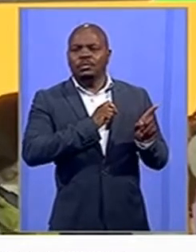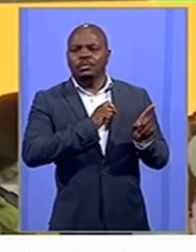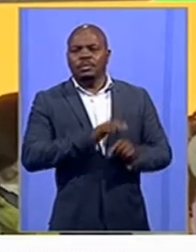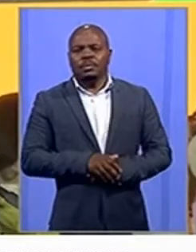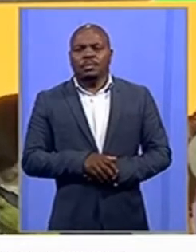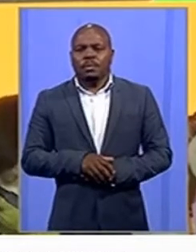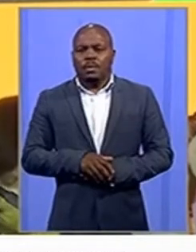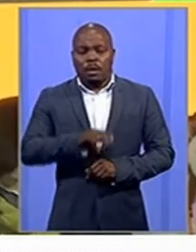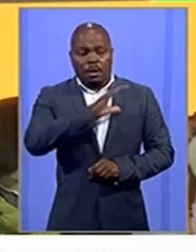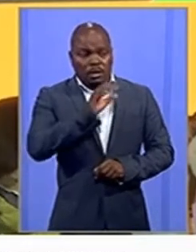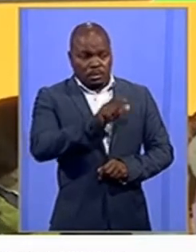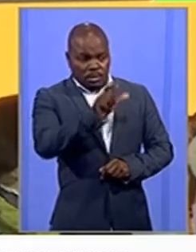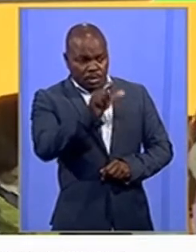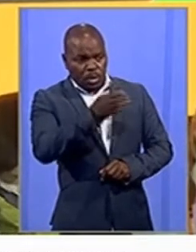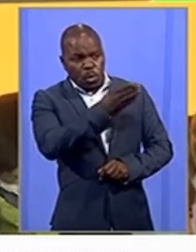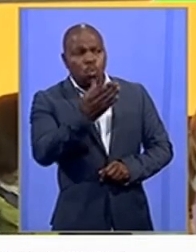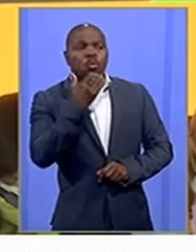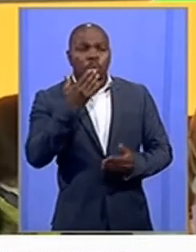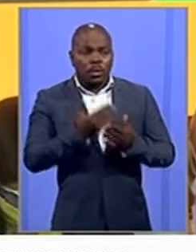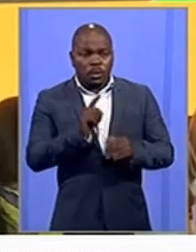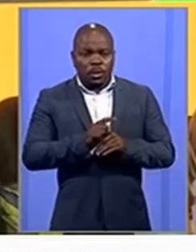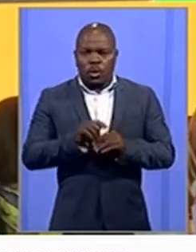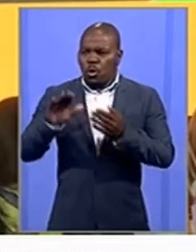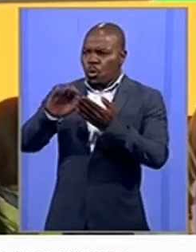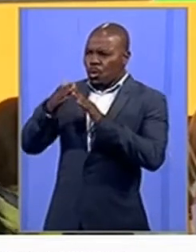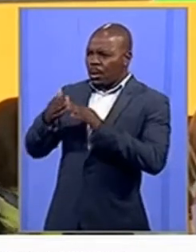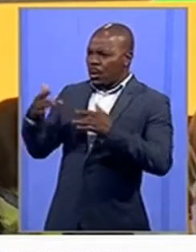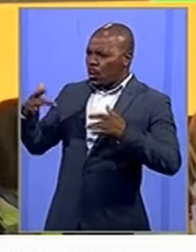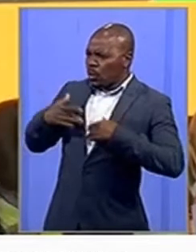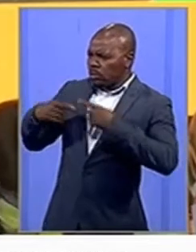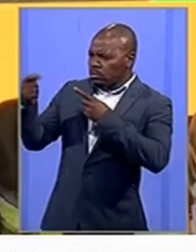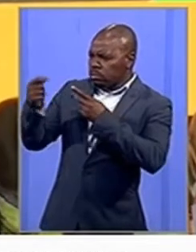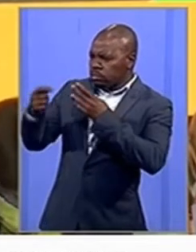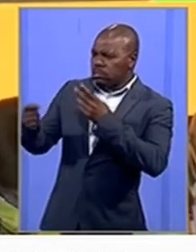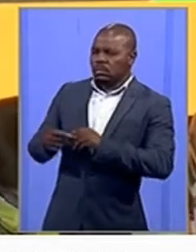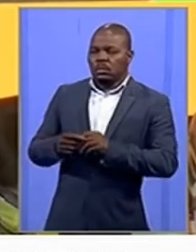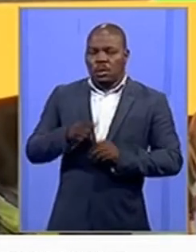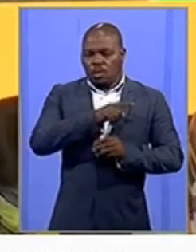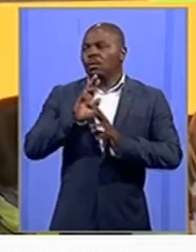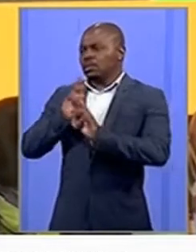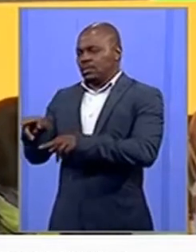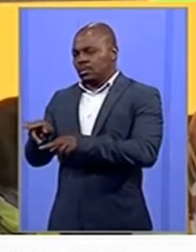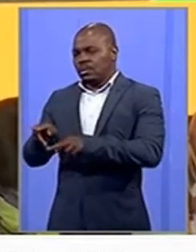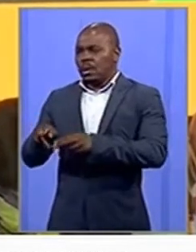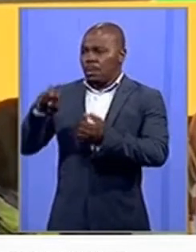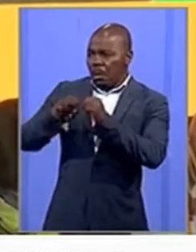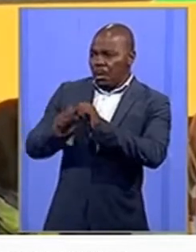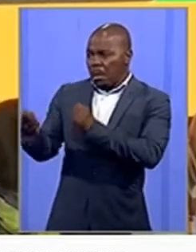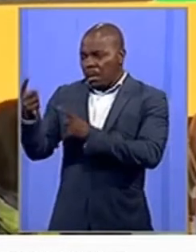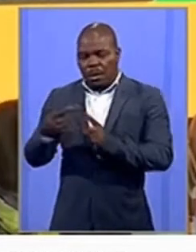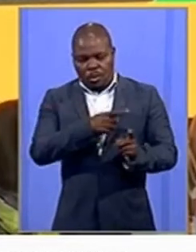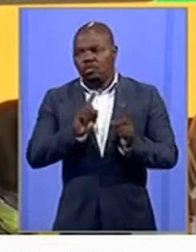will be responsive to community concerns and available when problems